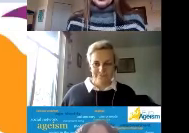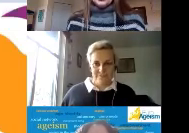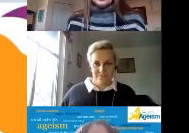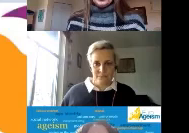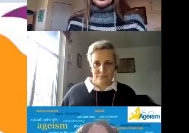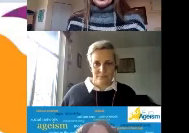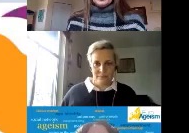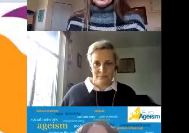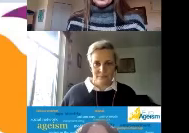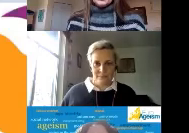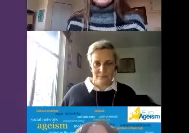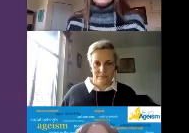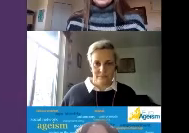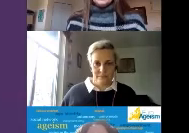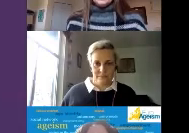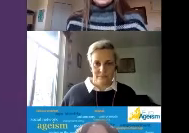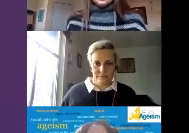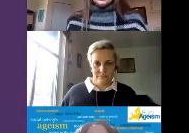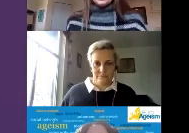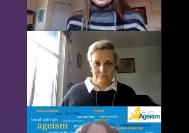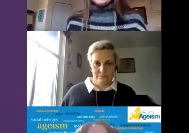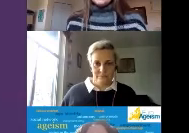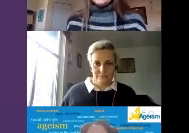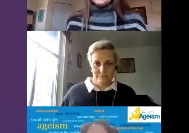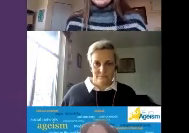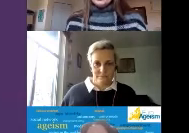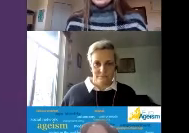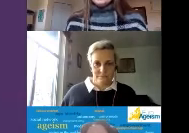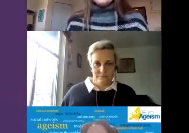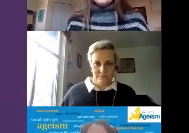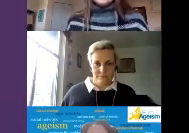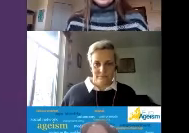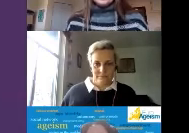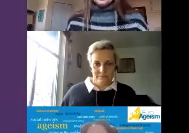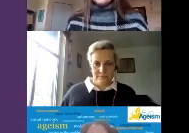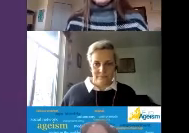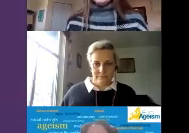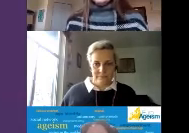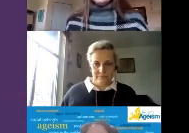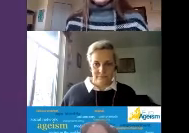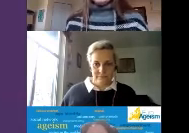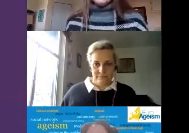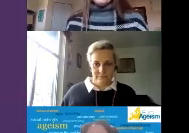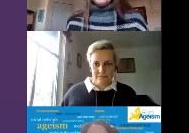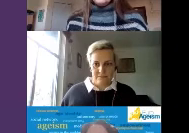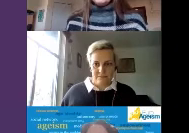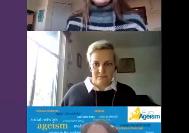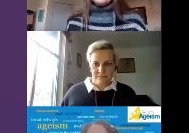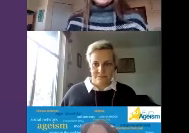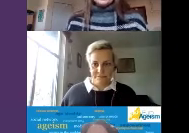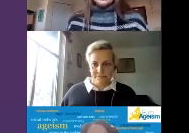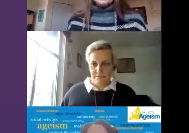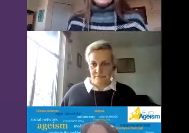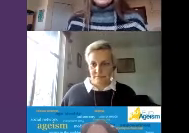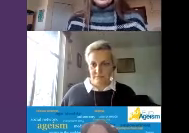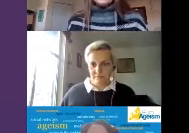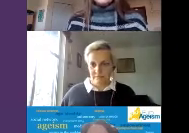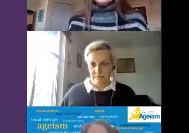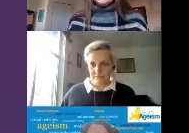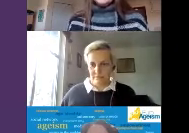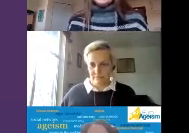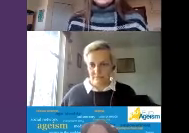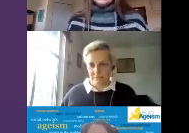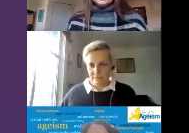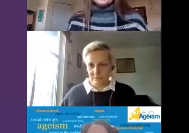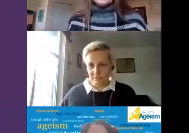with you in regarding that as well. So just as a reminder, there will be a quick evaluation pop up after the screen. If you wouldn't